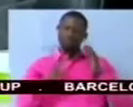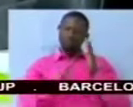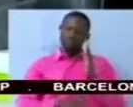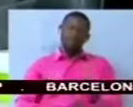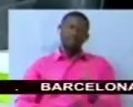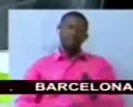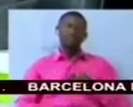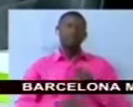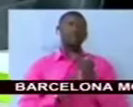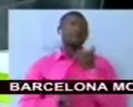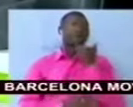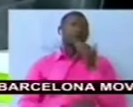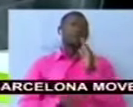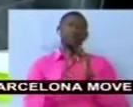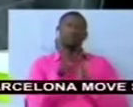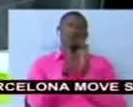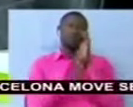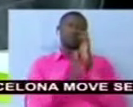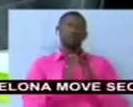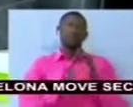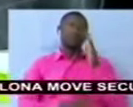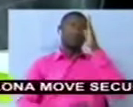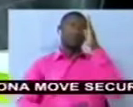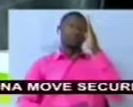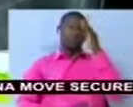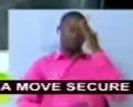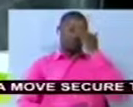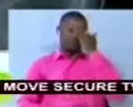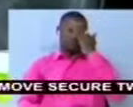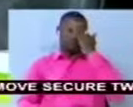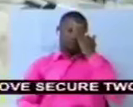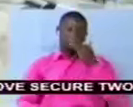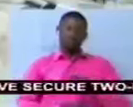we ask through Jesus Christ, our Lord. Amen.